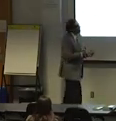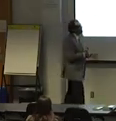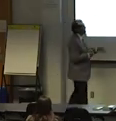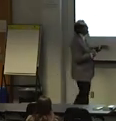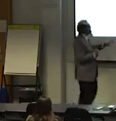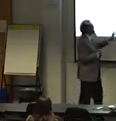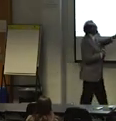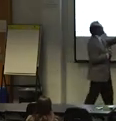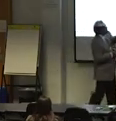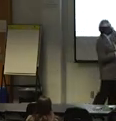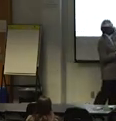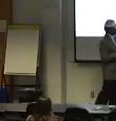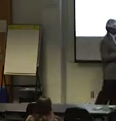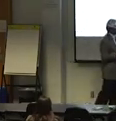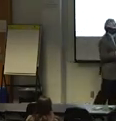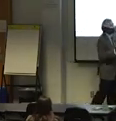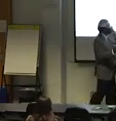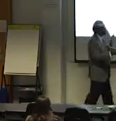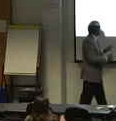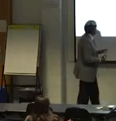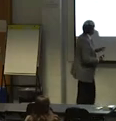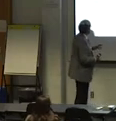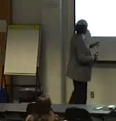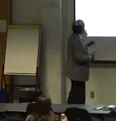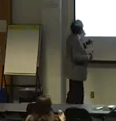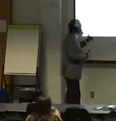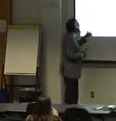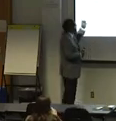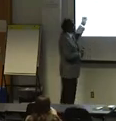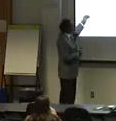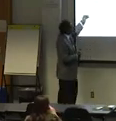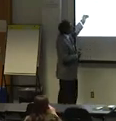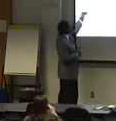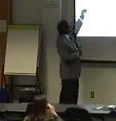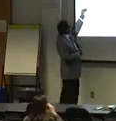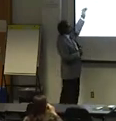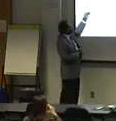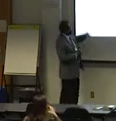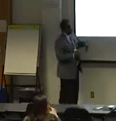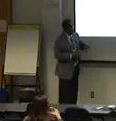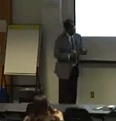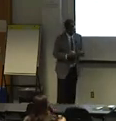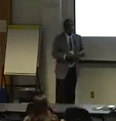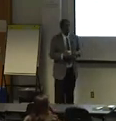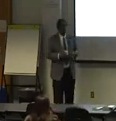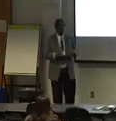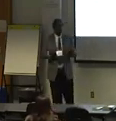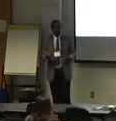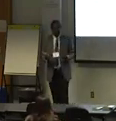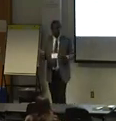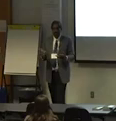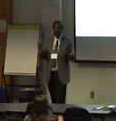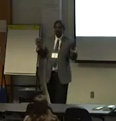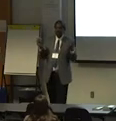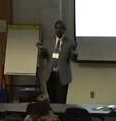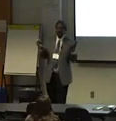park in the first place. So things like changing and toileting might go on this table. And then we think about what are the different needs that different people